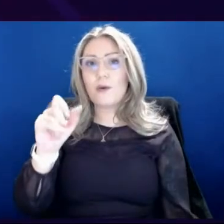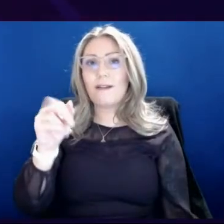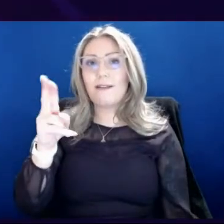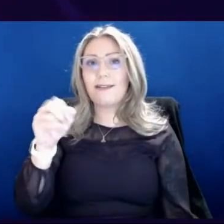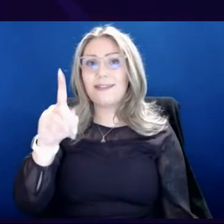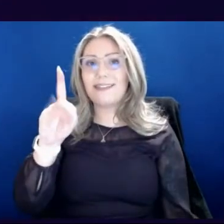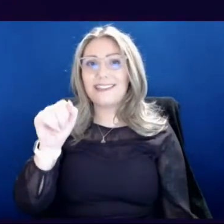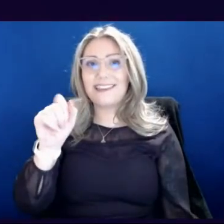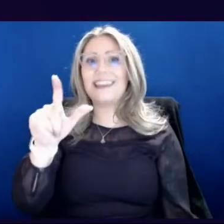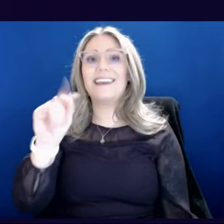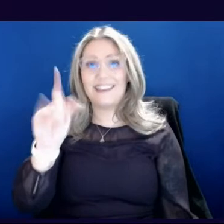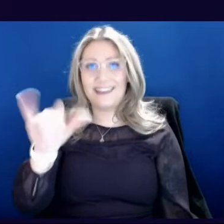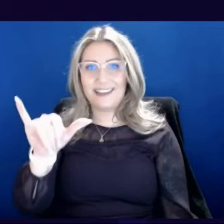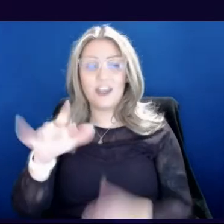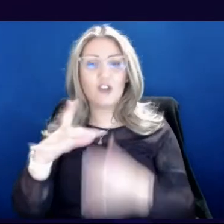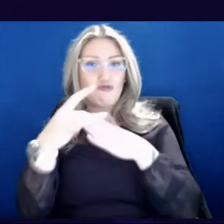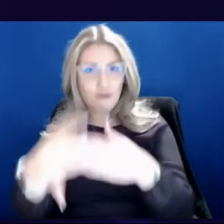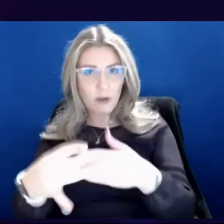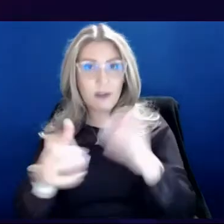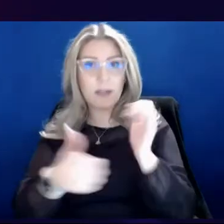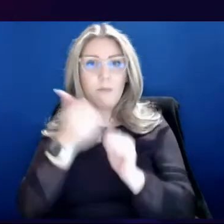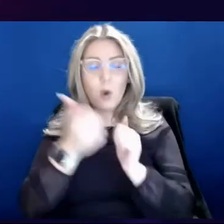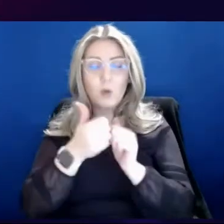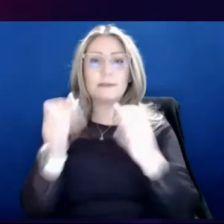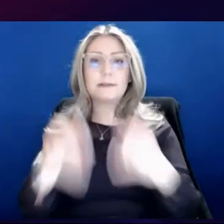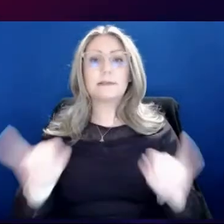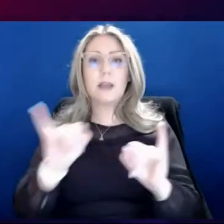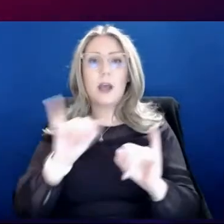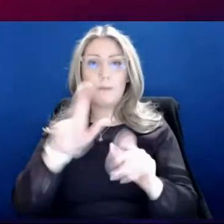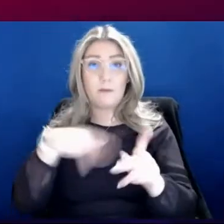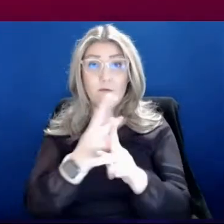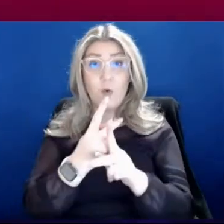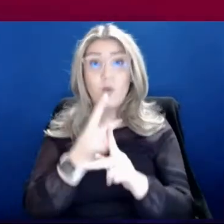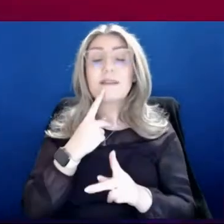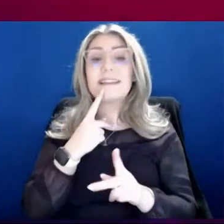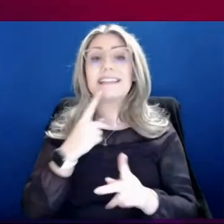amongst the most common form of breast cancer is hormonal treatment. But